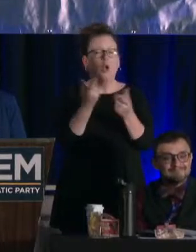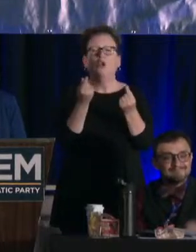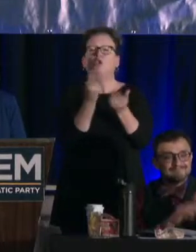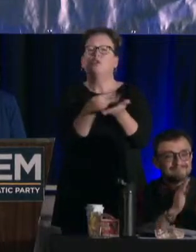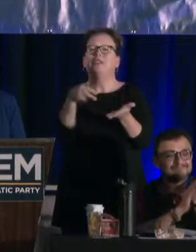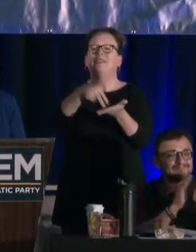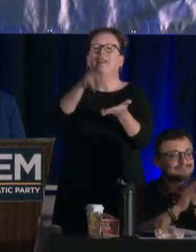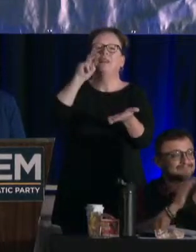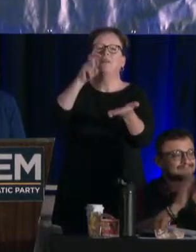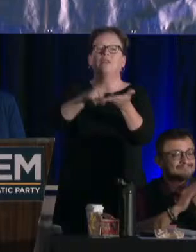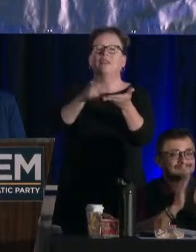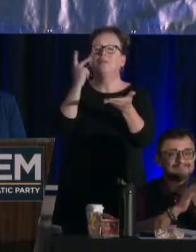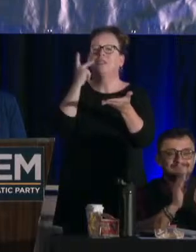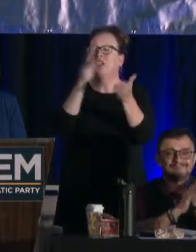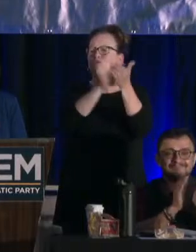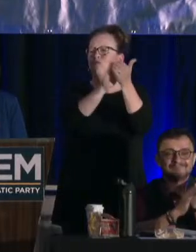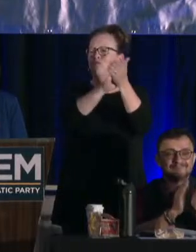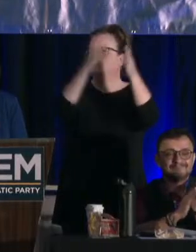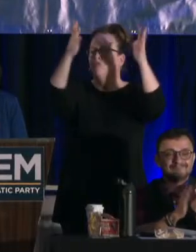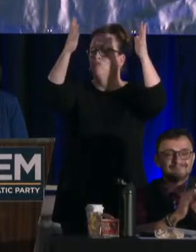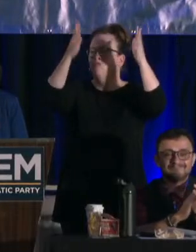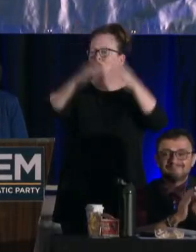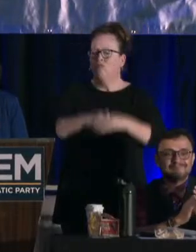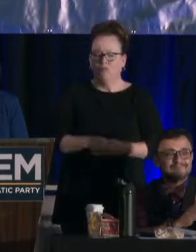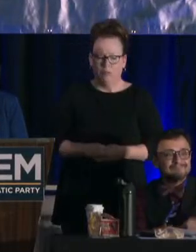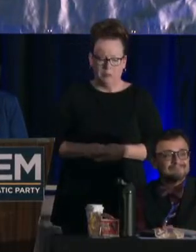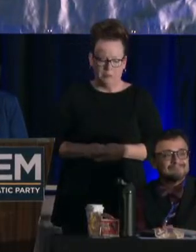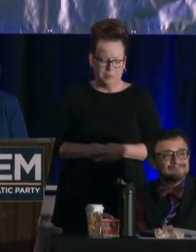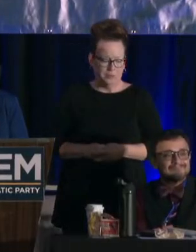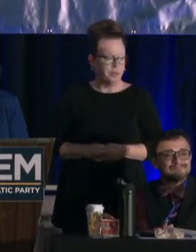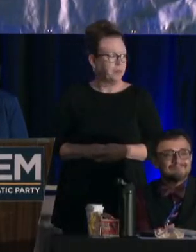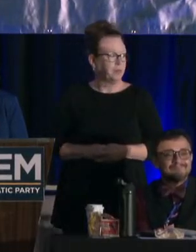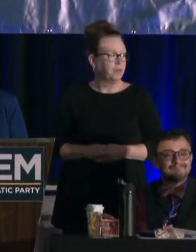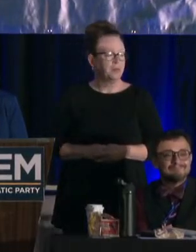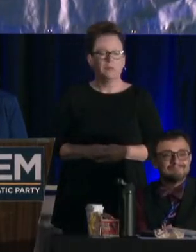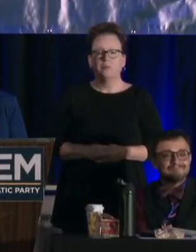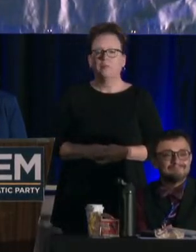if you are a member of the finance team? Please thank these people.